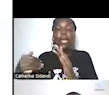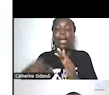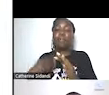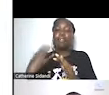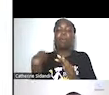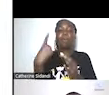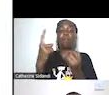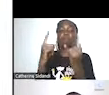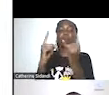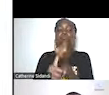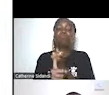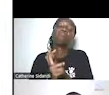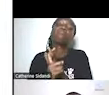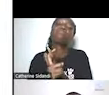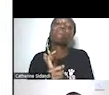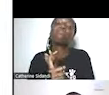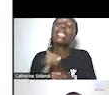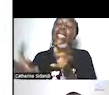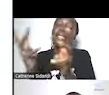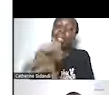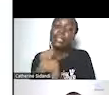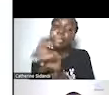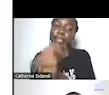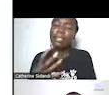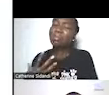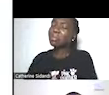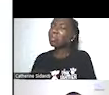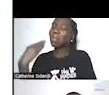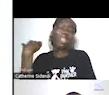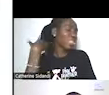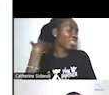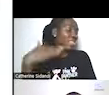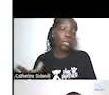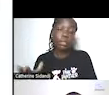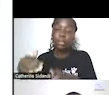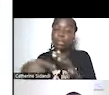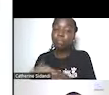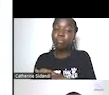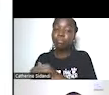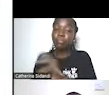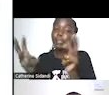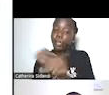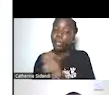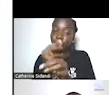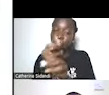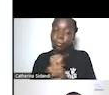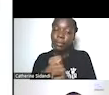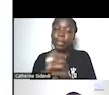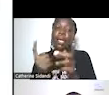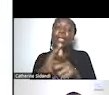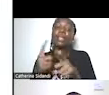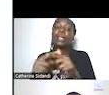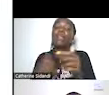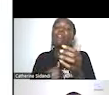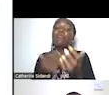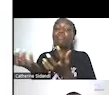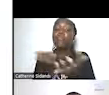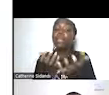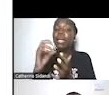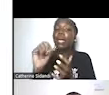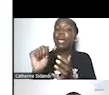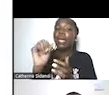most people doesn't like, the statistics, the probability, the regressions, and all that. The business acumen. Now you must understand